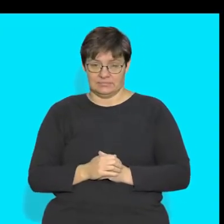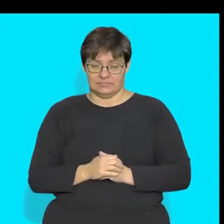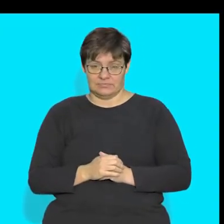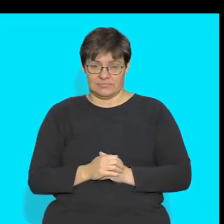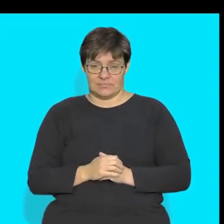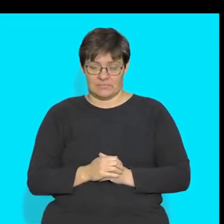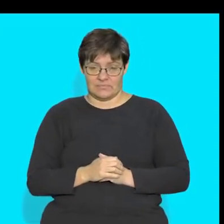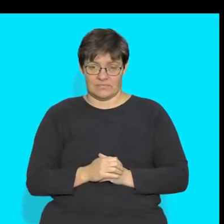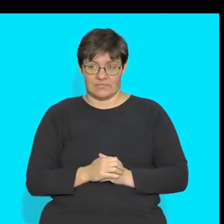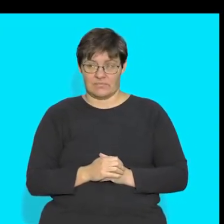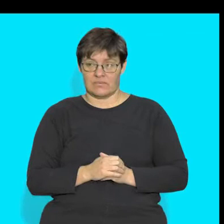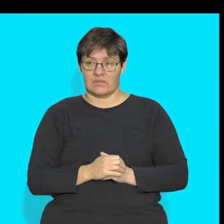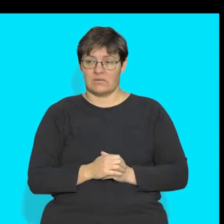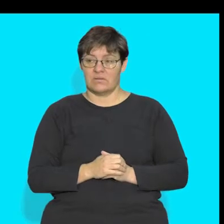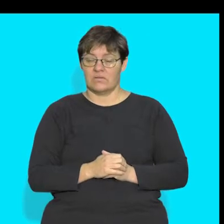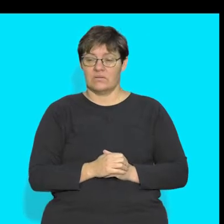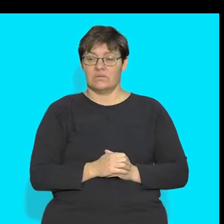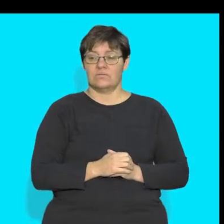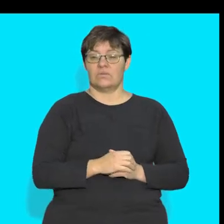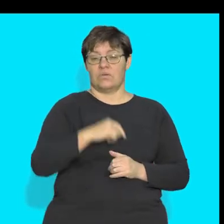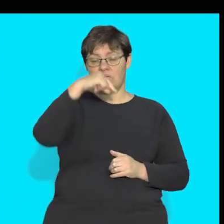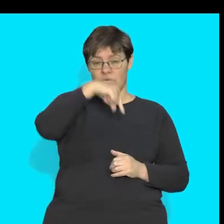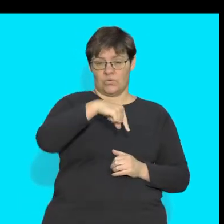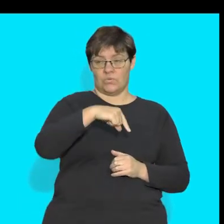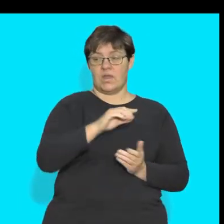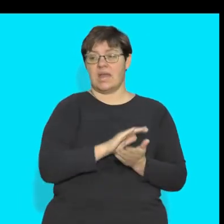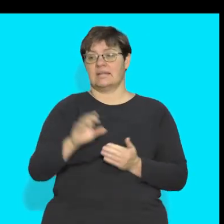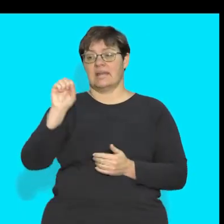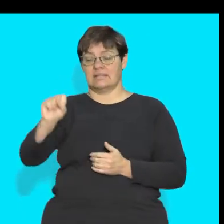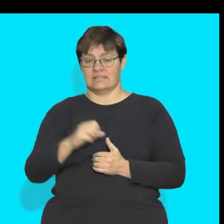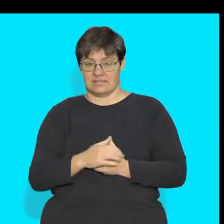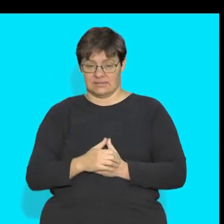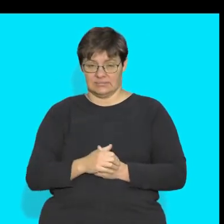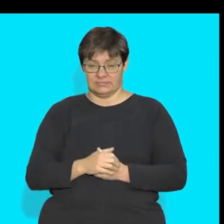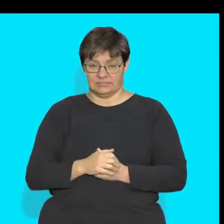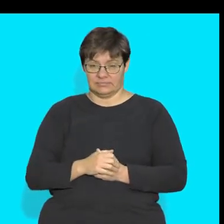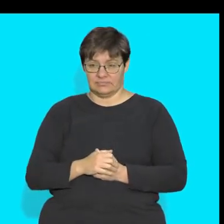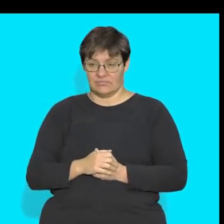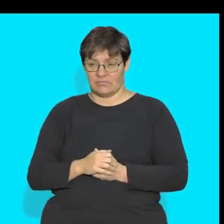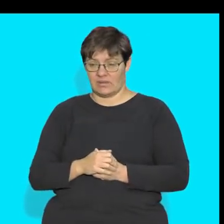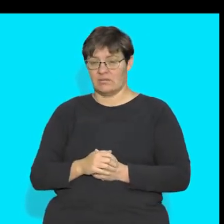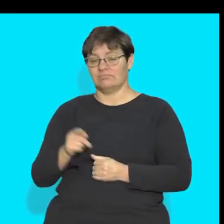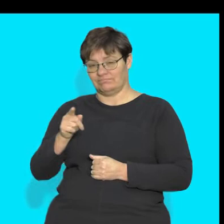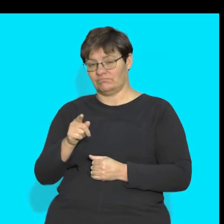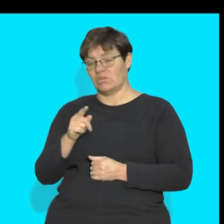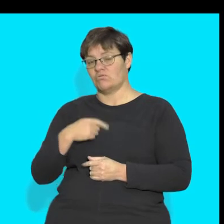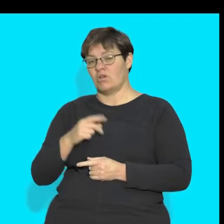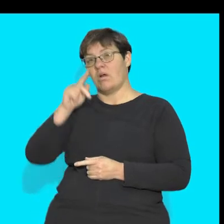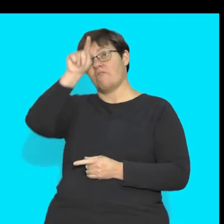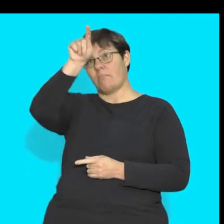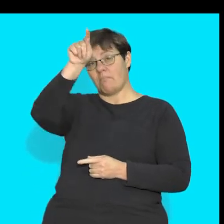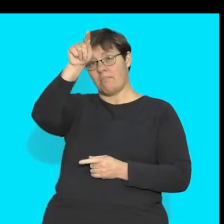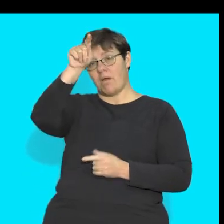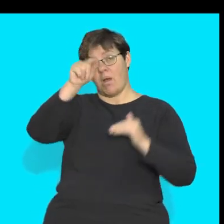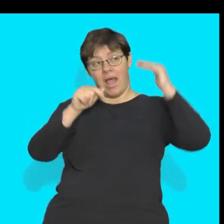S, okay? So Q and S are the ones that show the